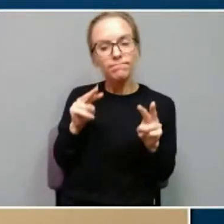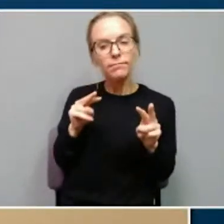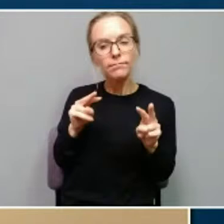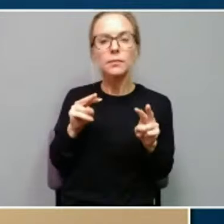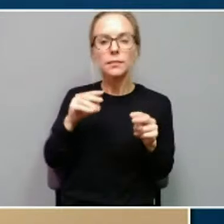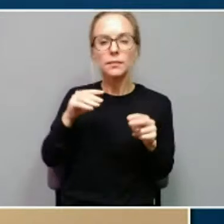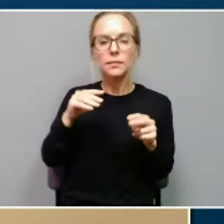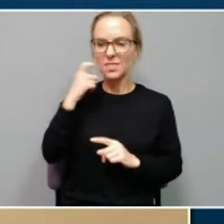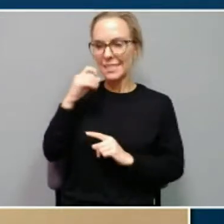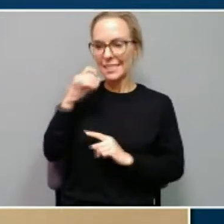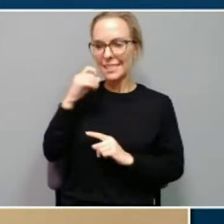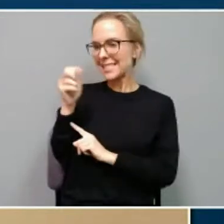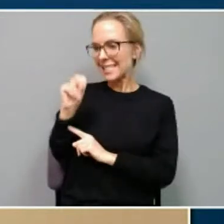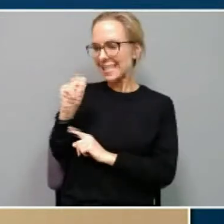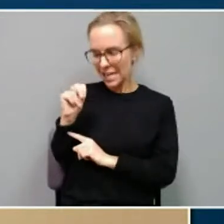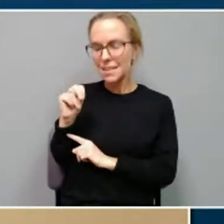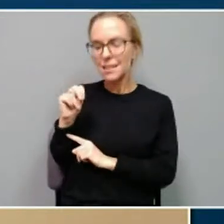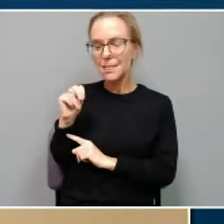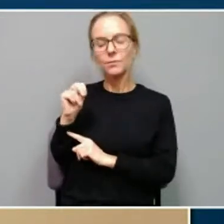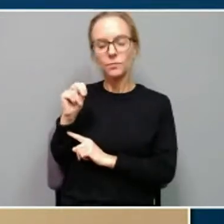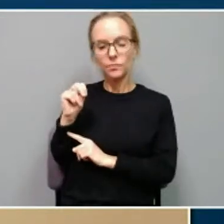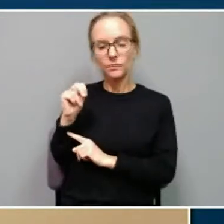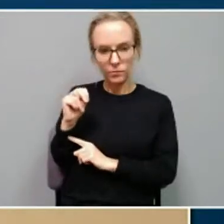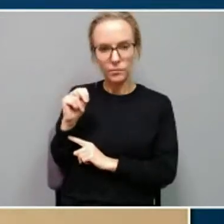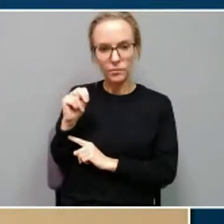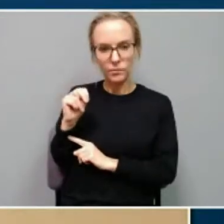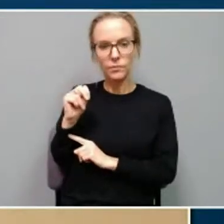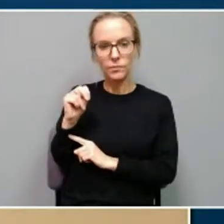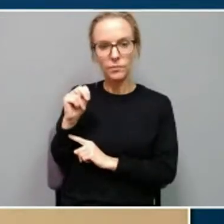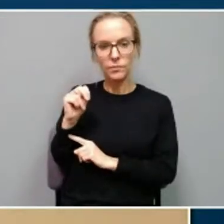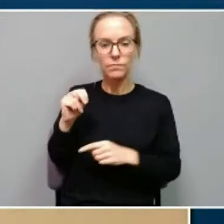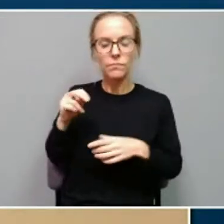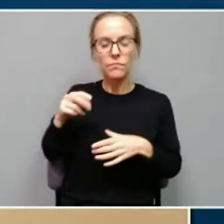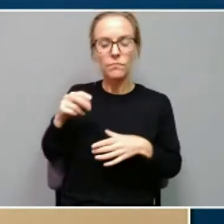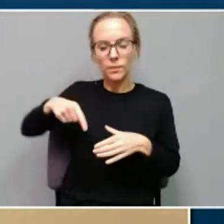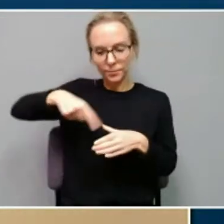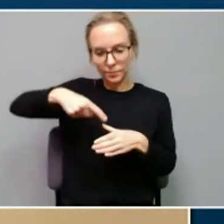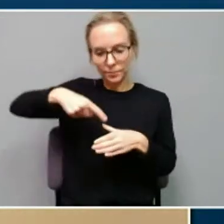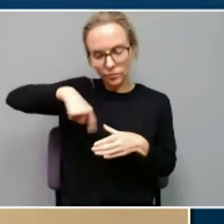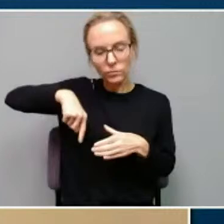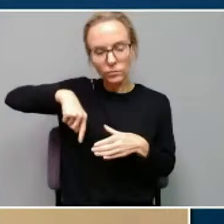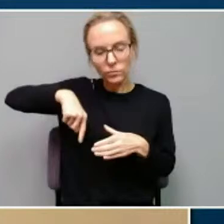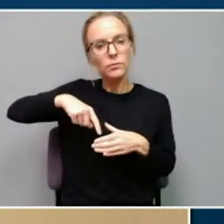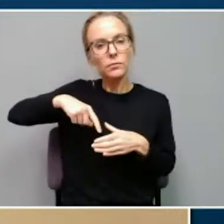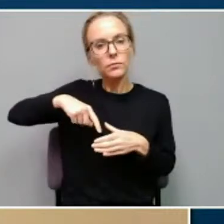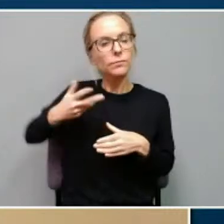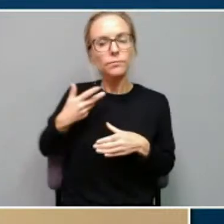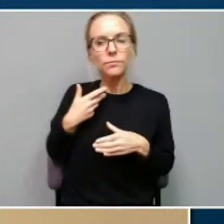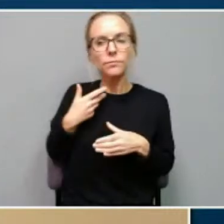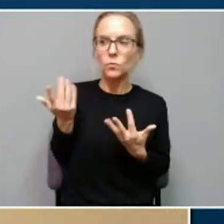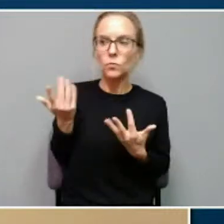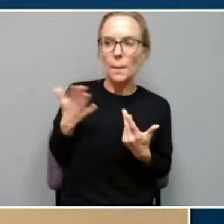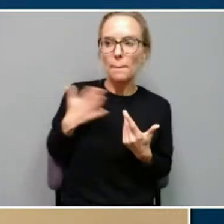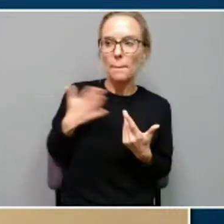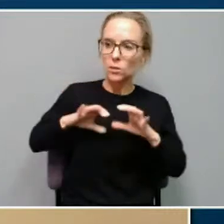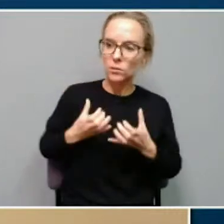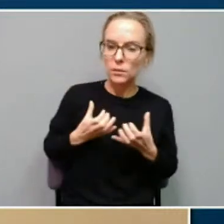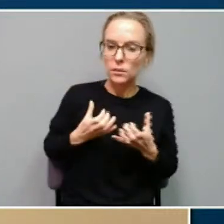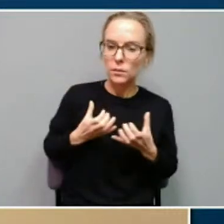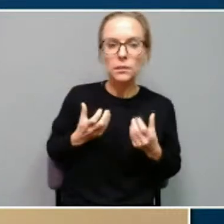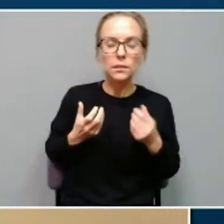January when that, in spite of our small circle and lots of care